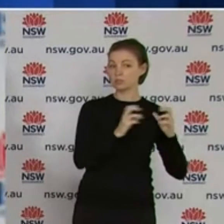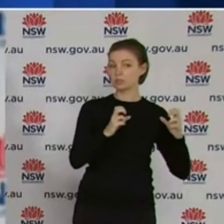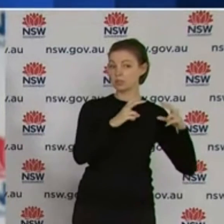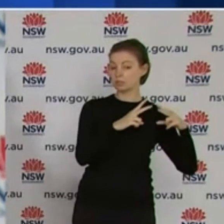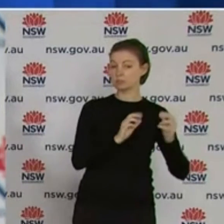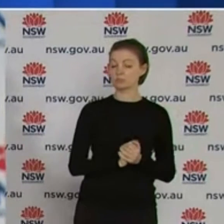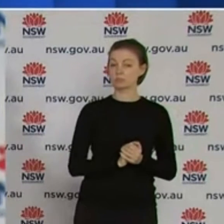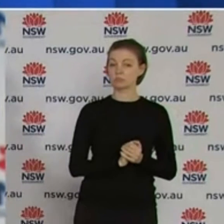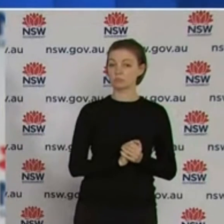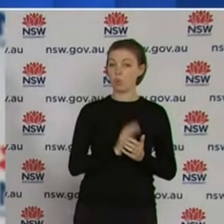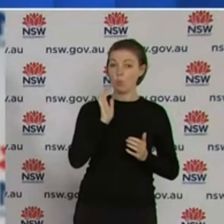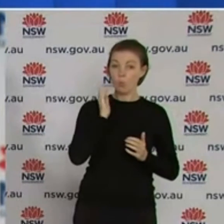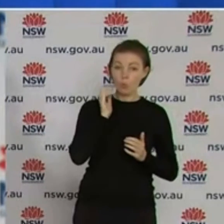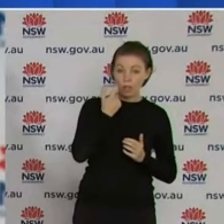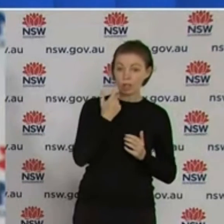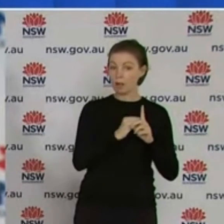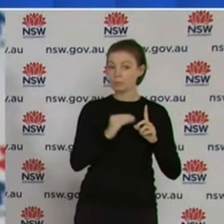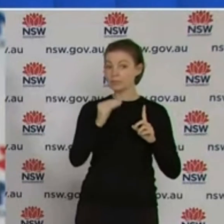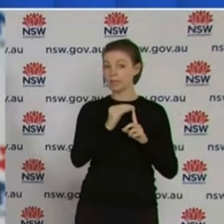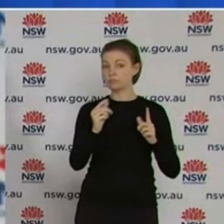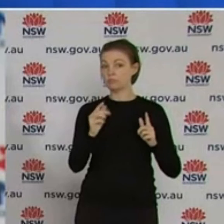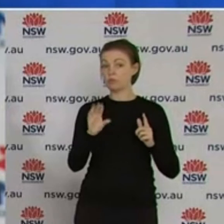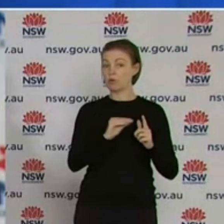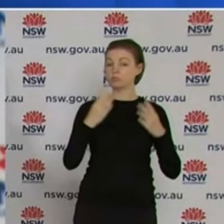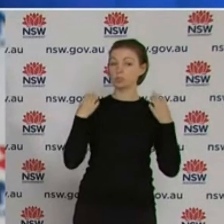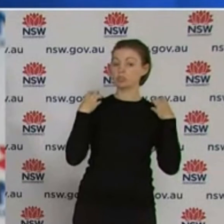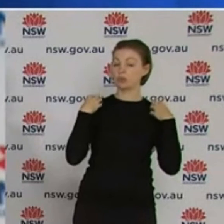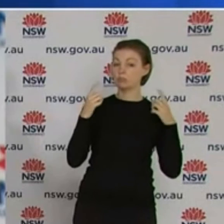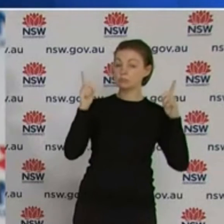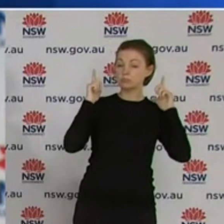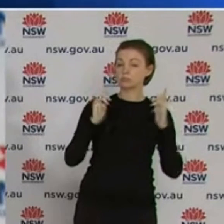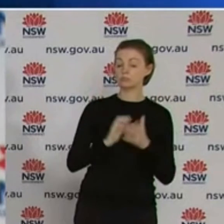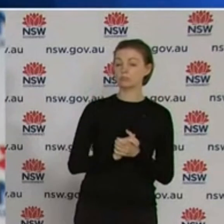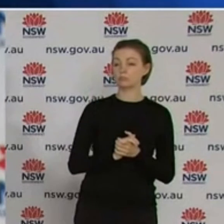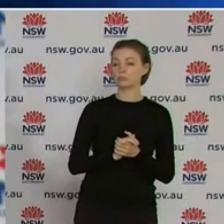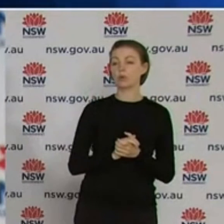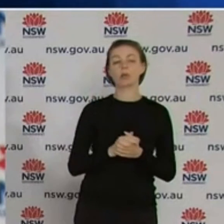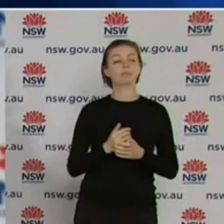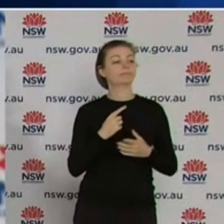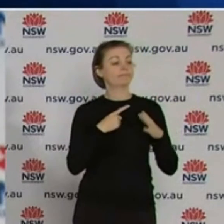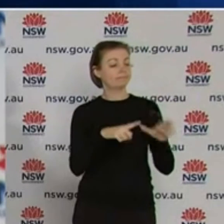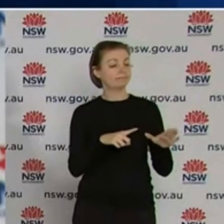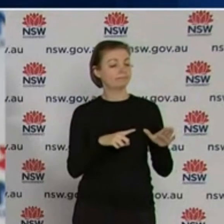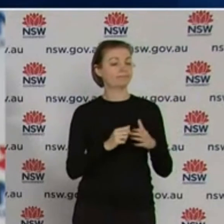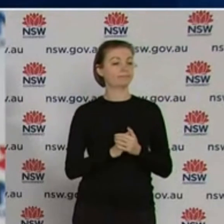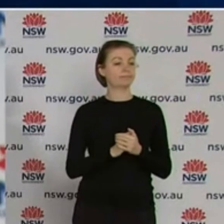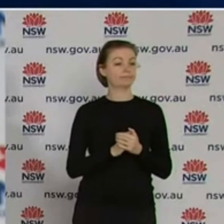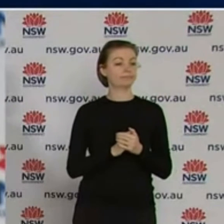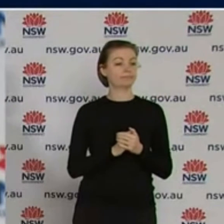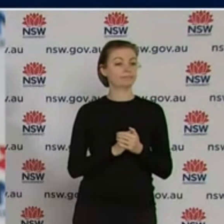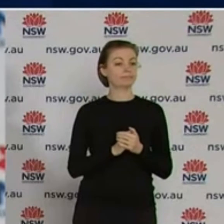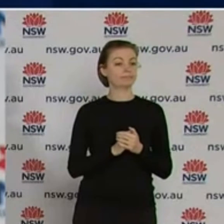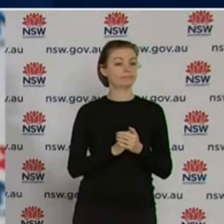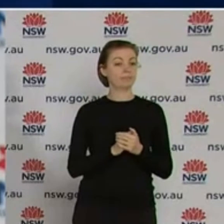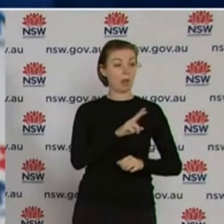look, in consultation with Commissioner Fuller and the Minister for Police, I'm pleased to advise that